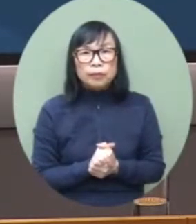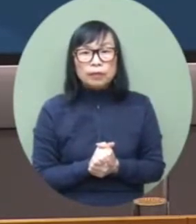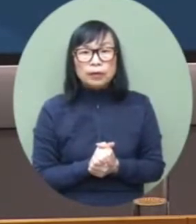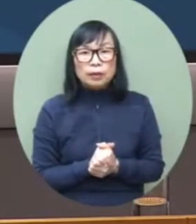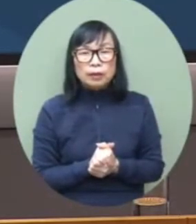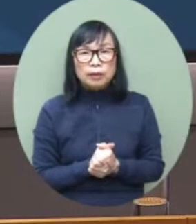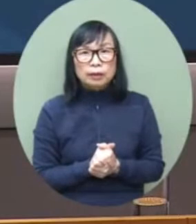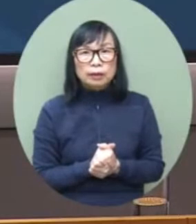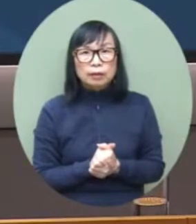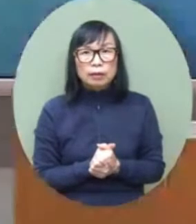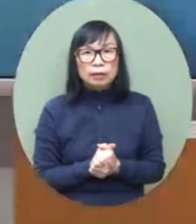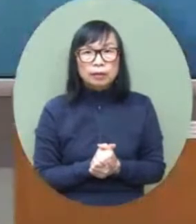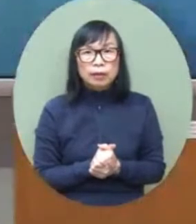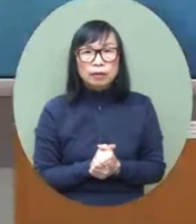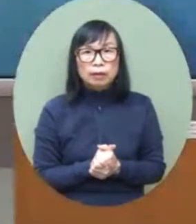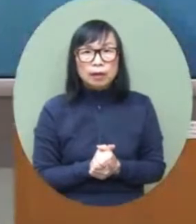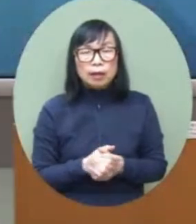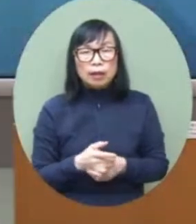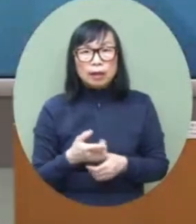with you.